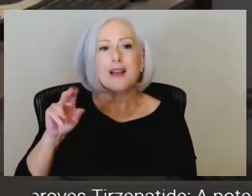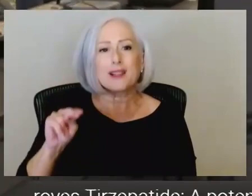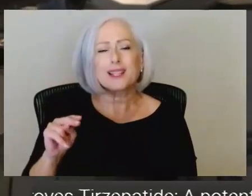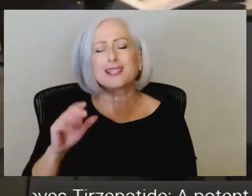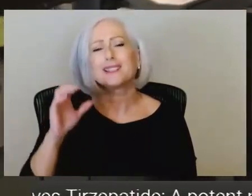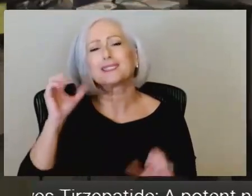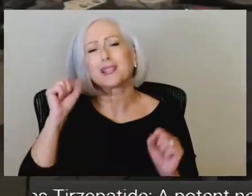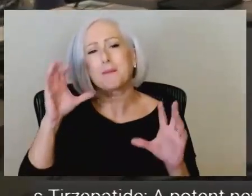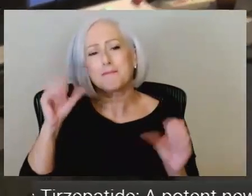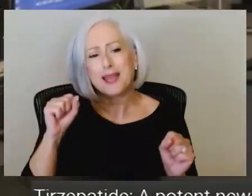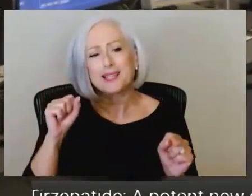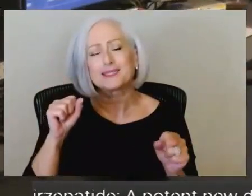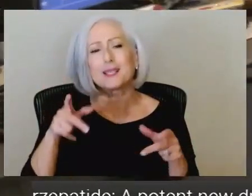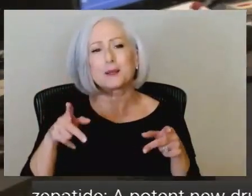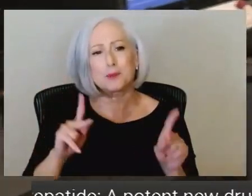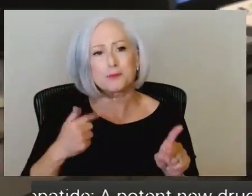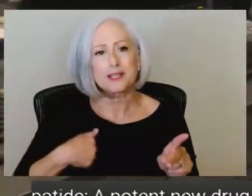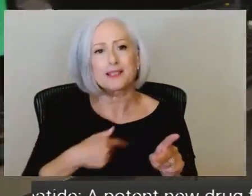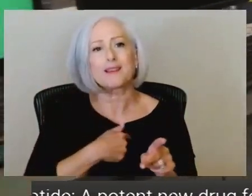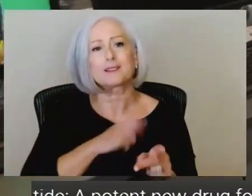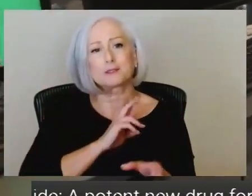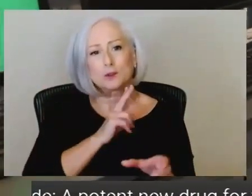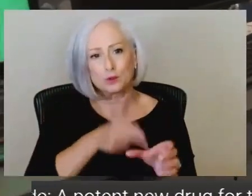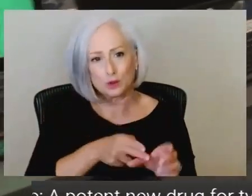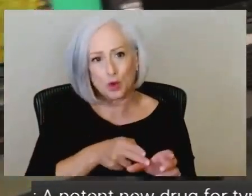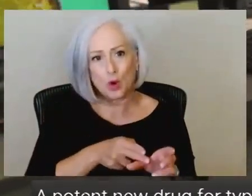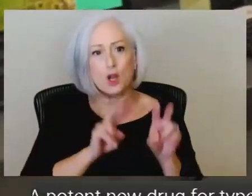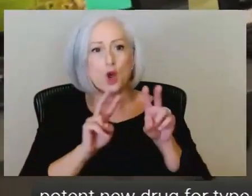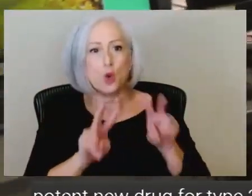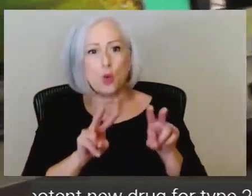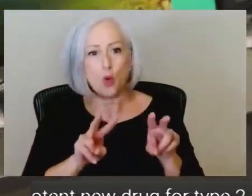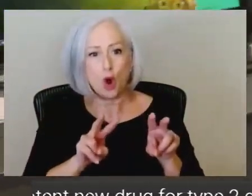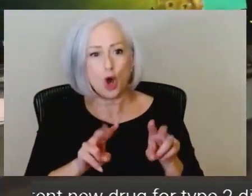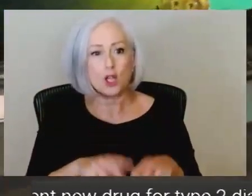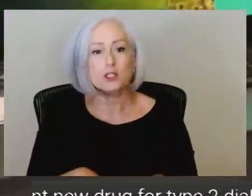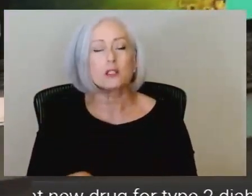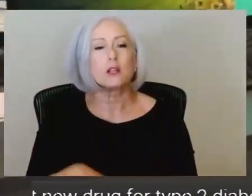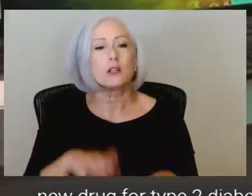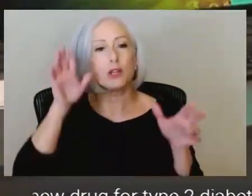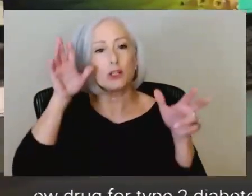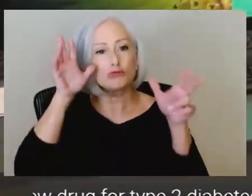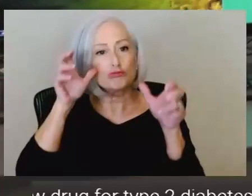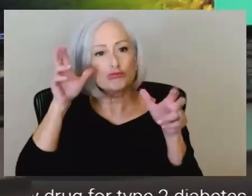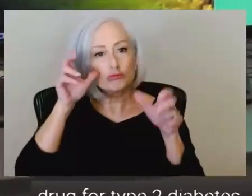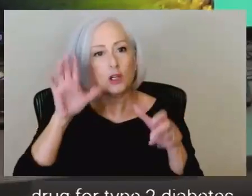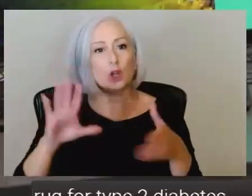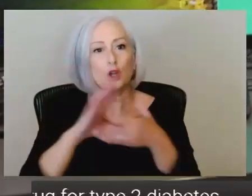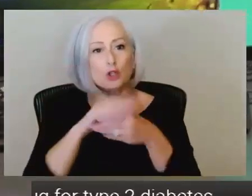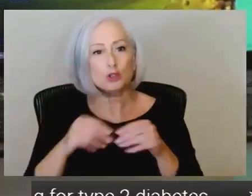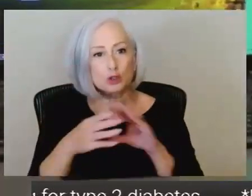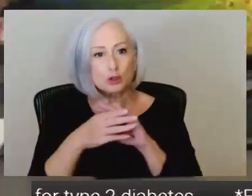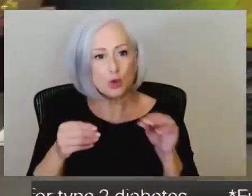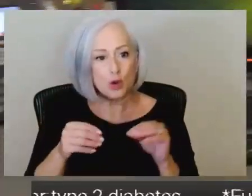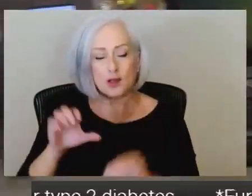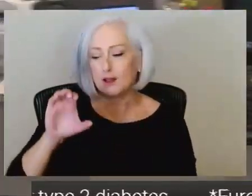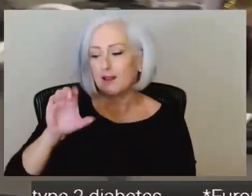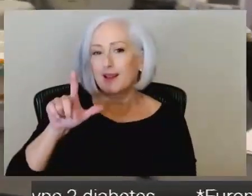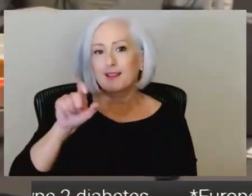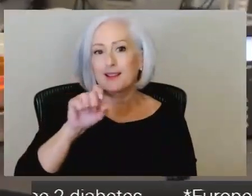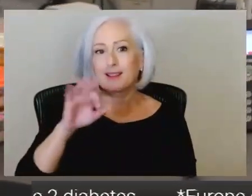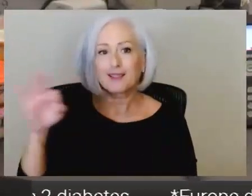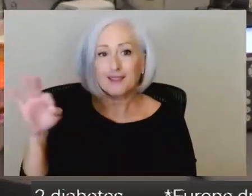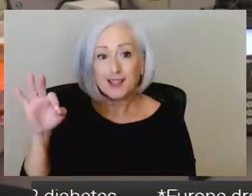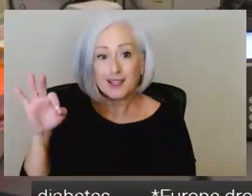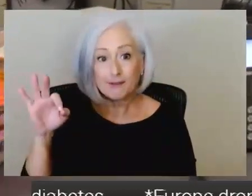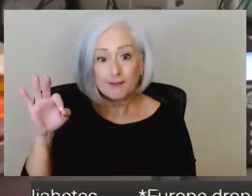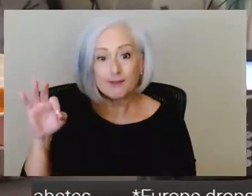step of the way from telling her story. And Cliff Irwin, our photojournalist, has been doing an amazing job taking us behind the scenes in